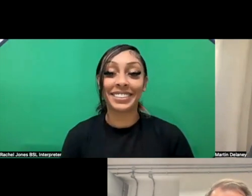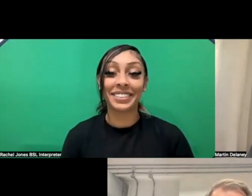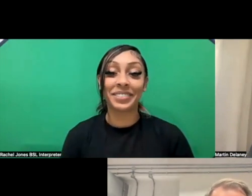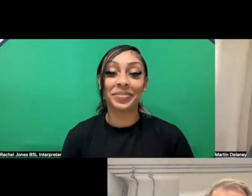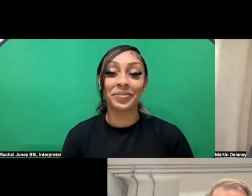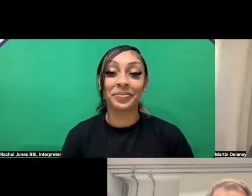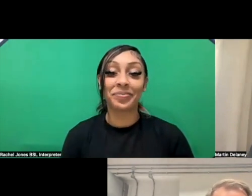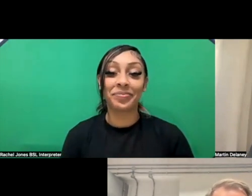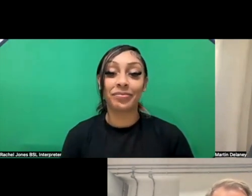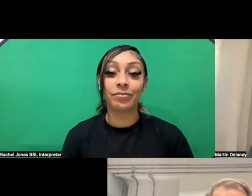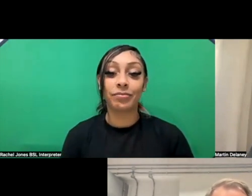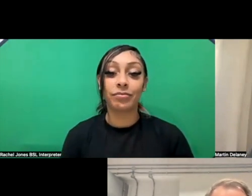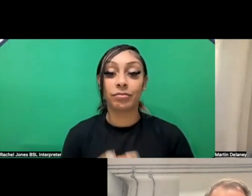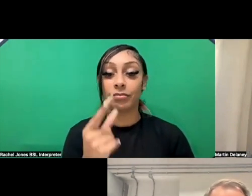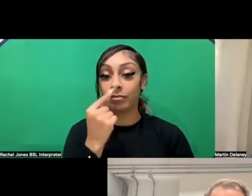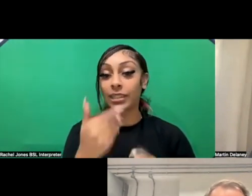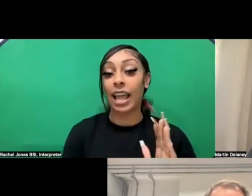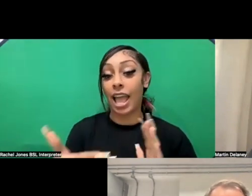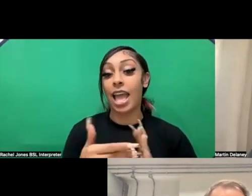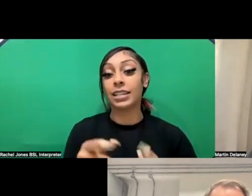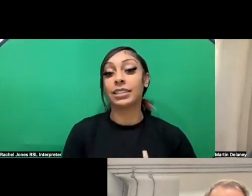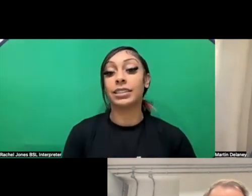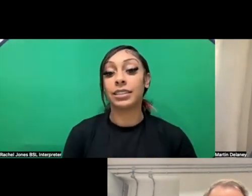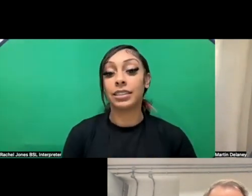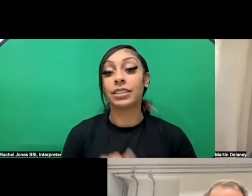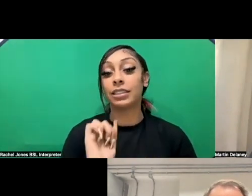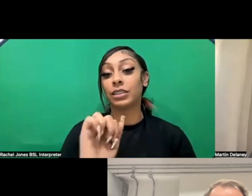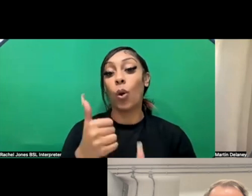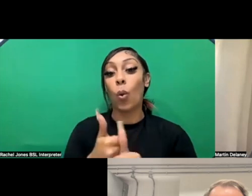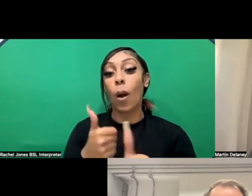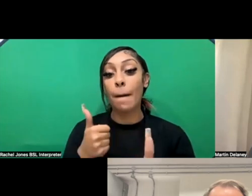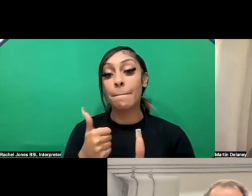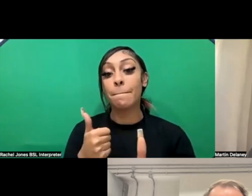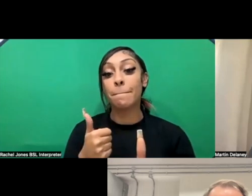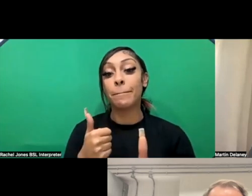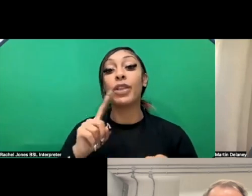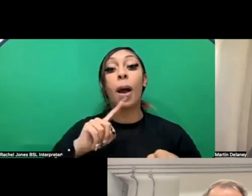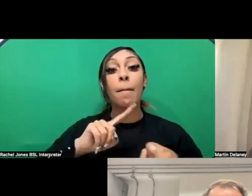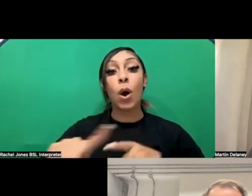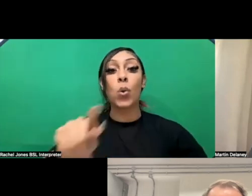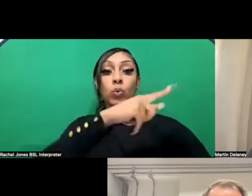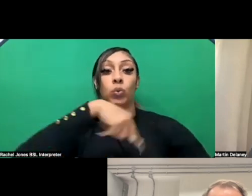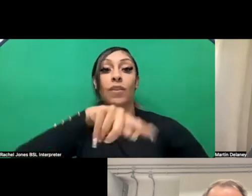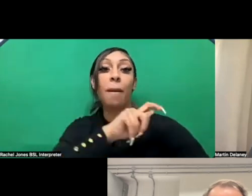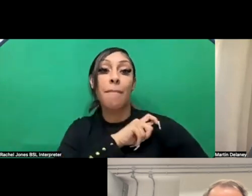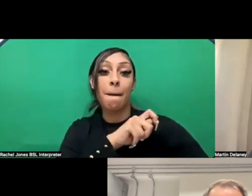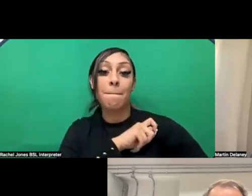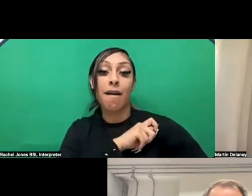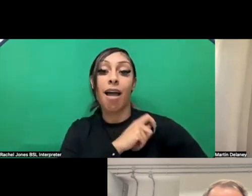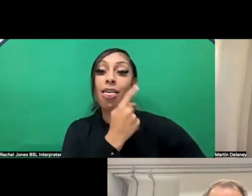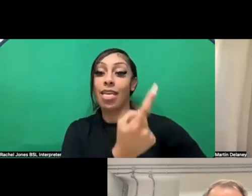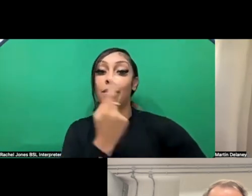Yeah, I can add that in our company, most of the members are musicians, so not